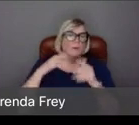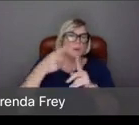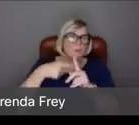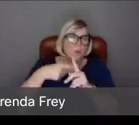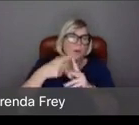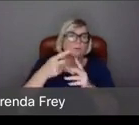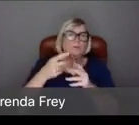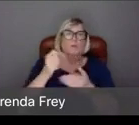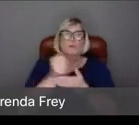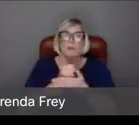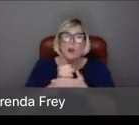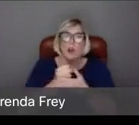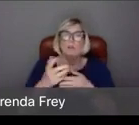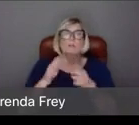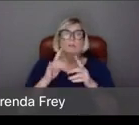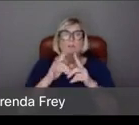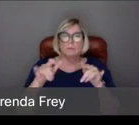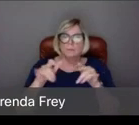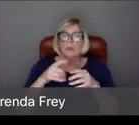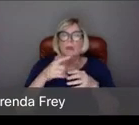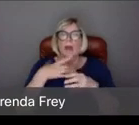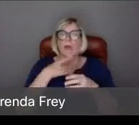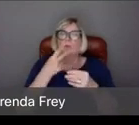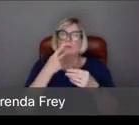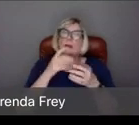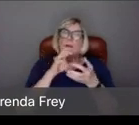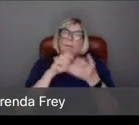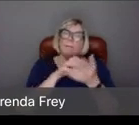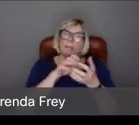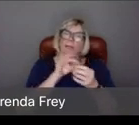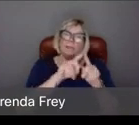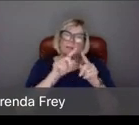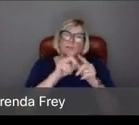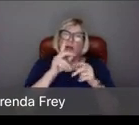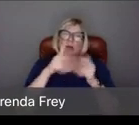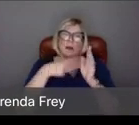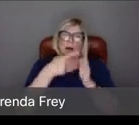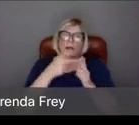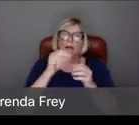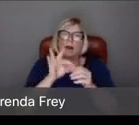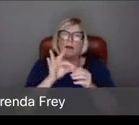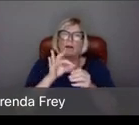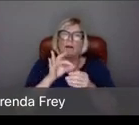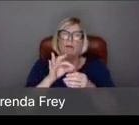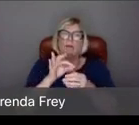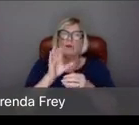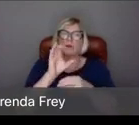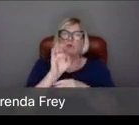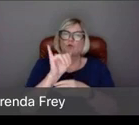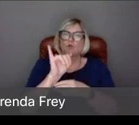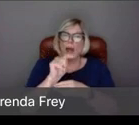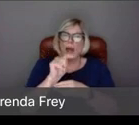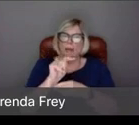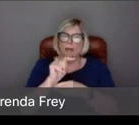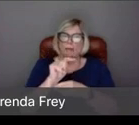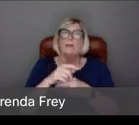it likes to see that you have a mix that you're keeping up on. And let me just add to that, it's not that you have